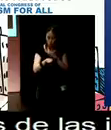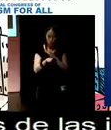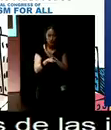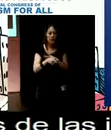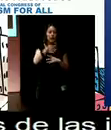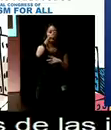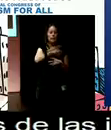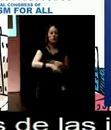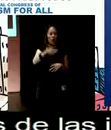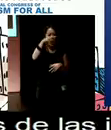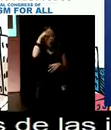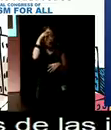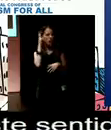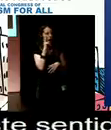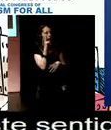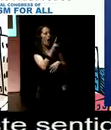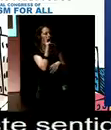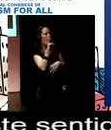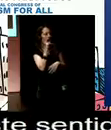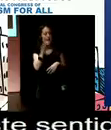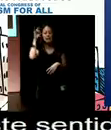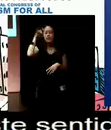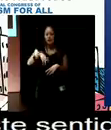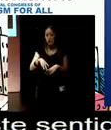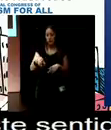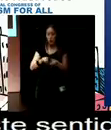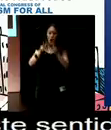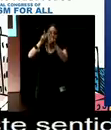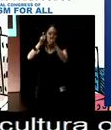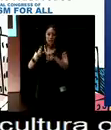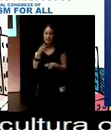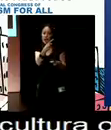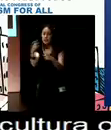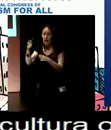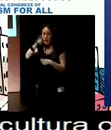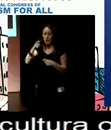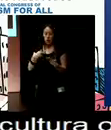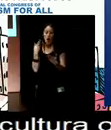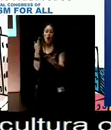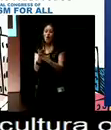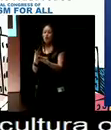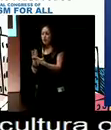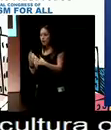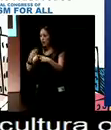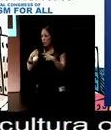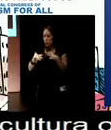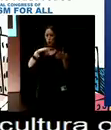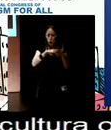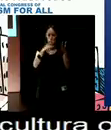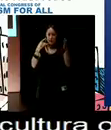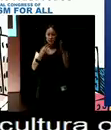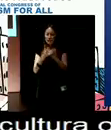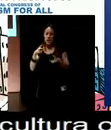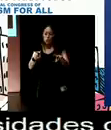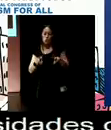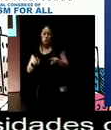to define who are the cultural receptors, or to establish an analysis of the needs,